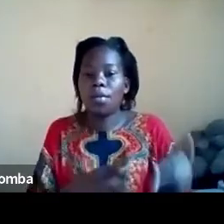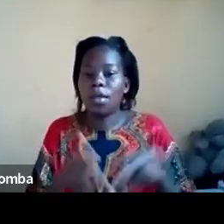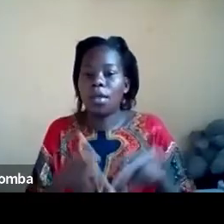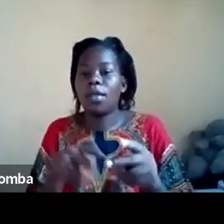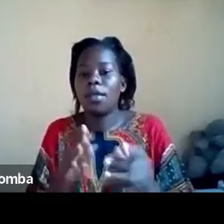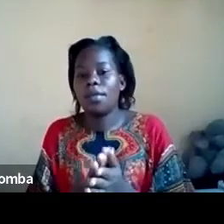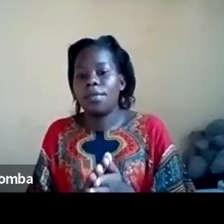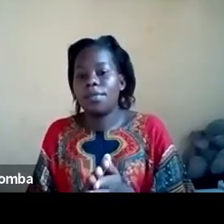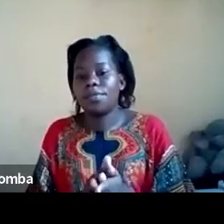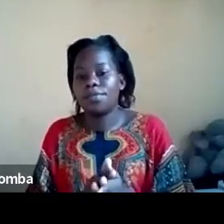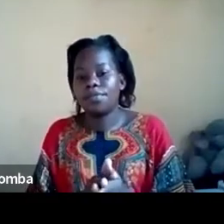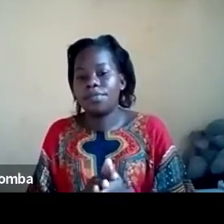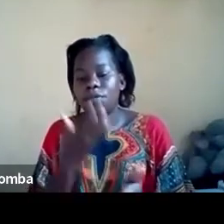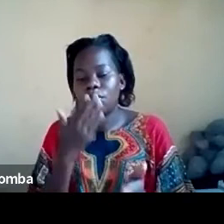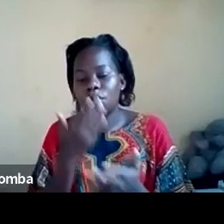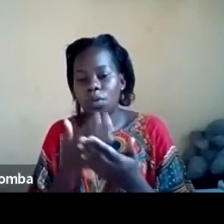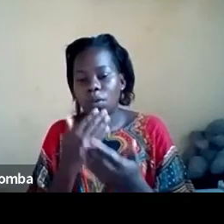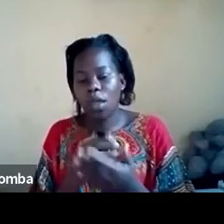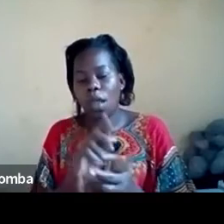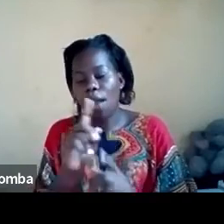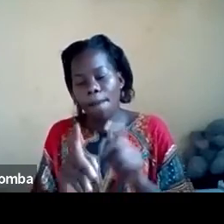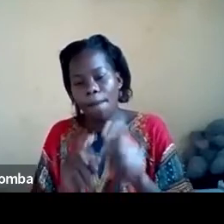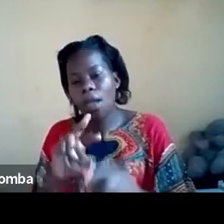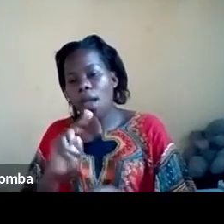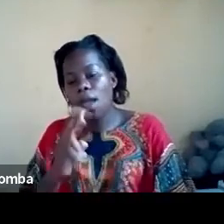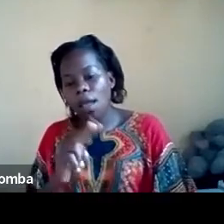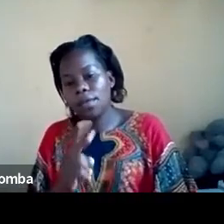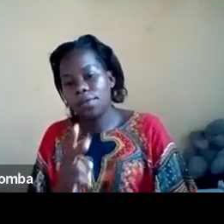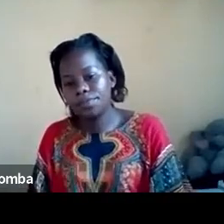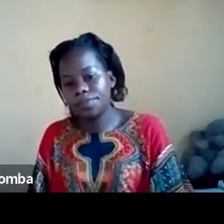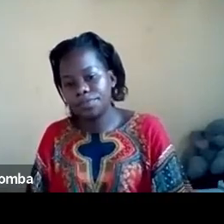vibrant session for today morning. Thank you.